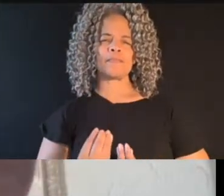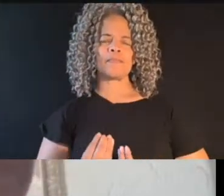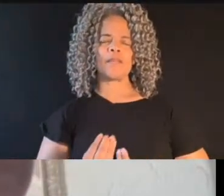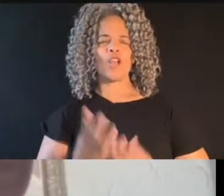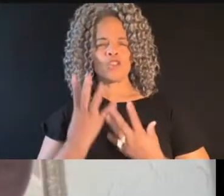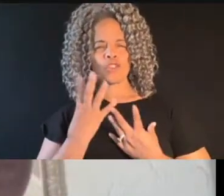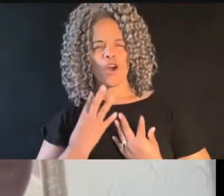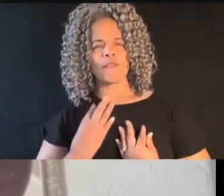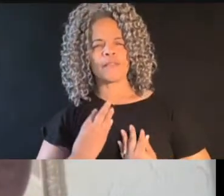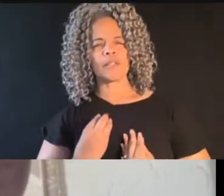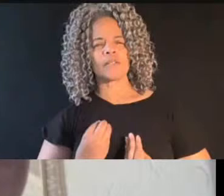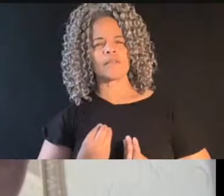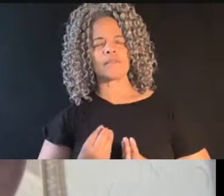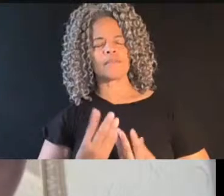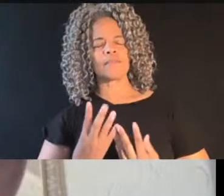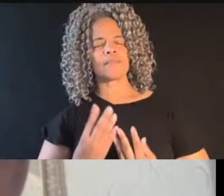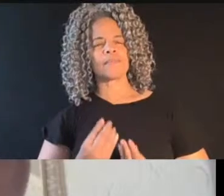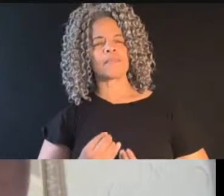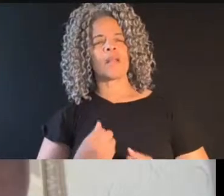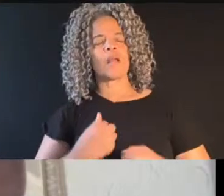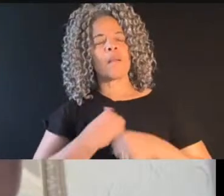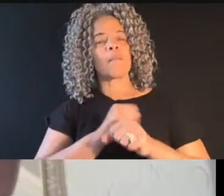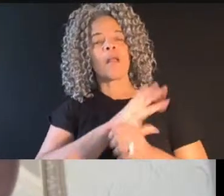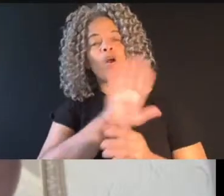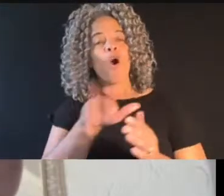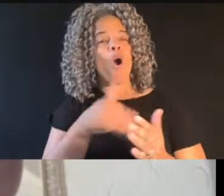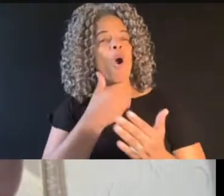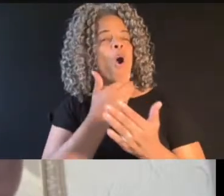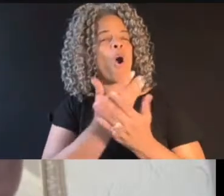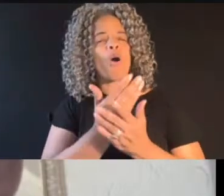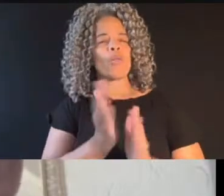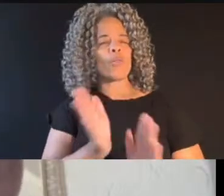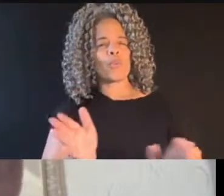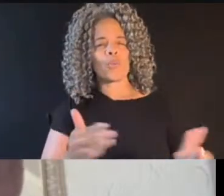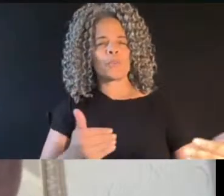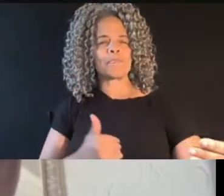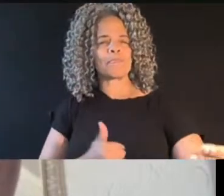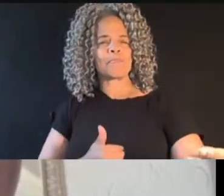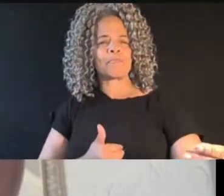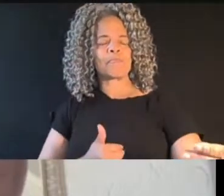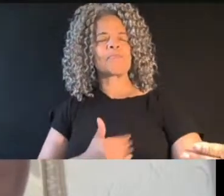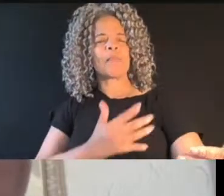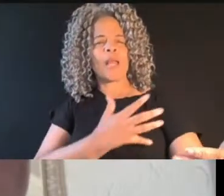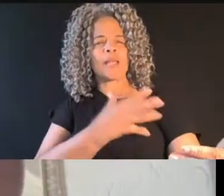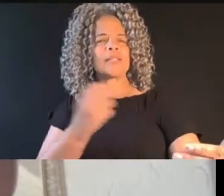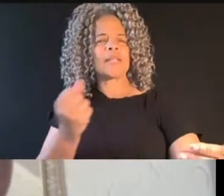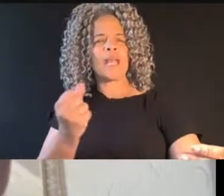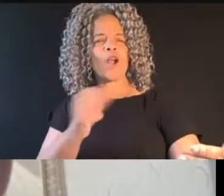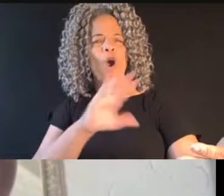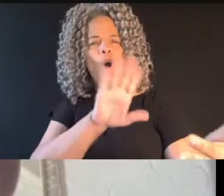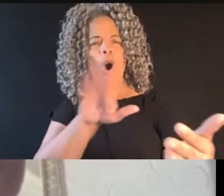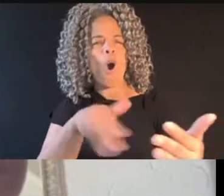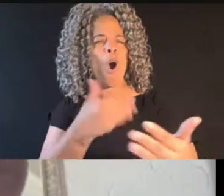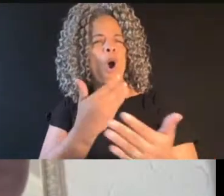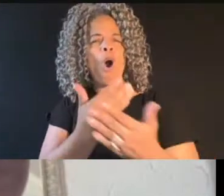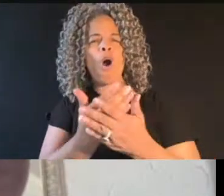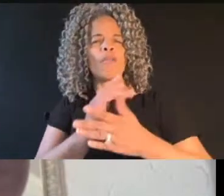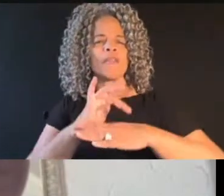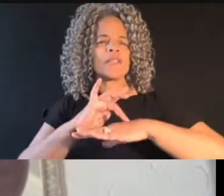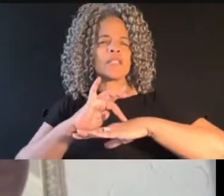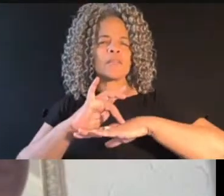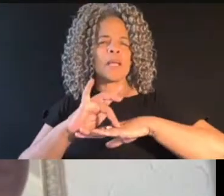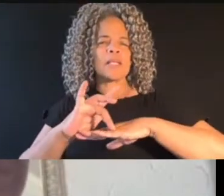Soften. Make all the room and take all the space.